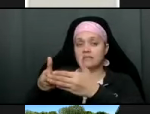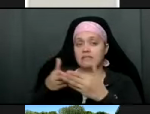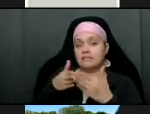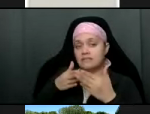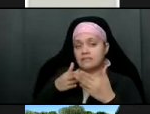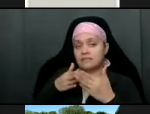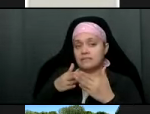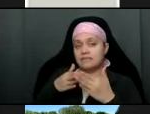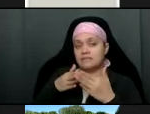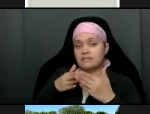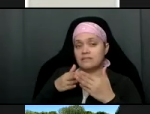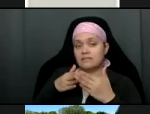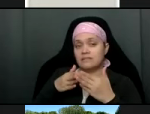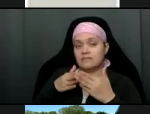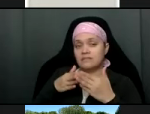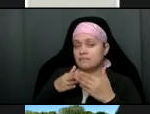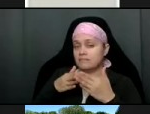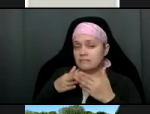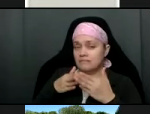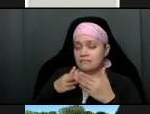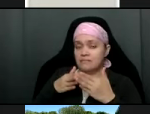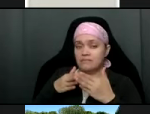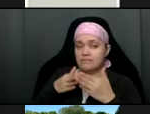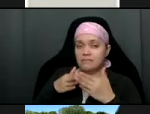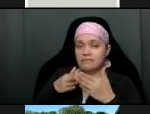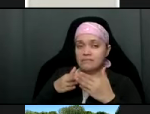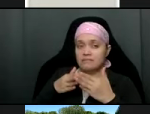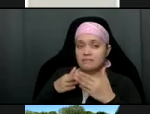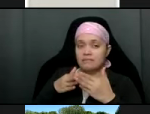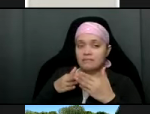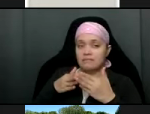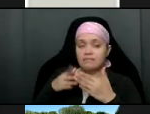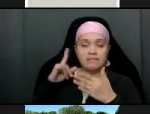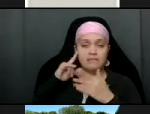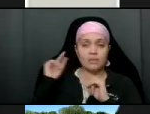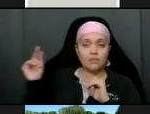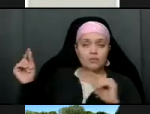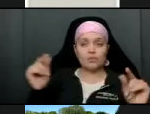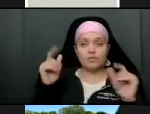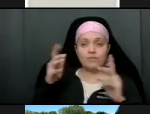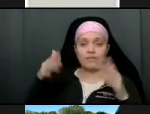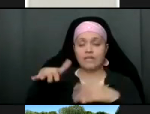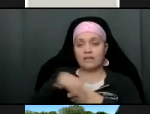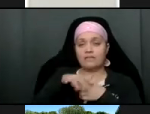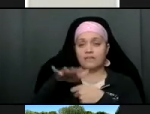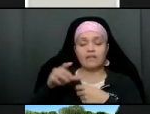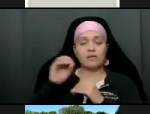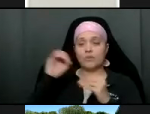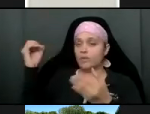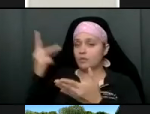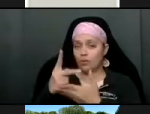They knew of rumors. They knew of rumors of a big land out there. Nobody had proved